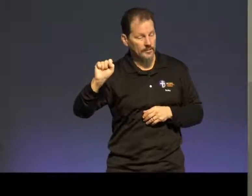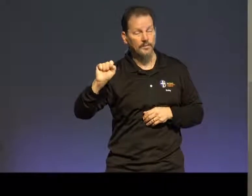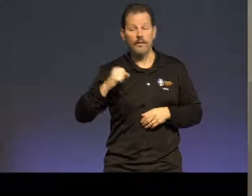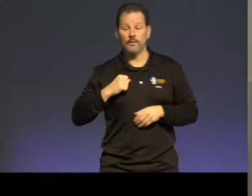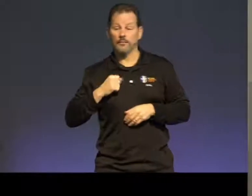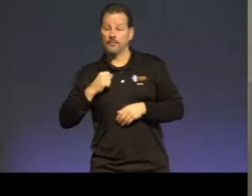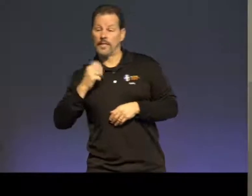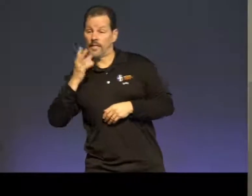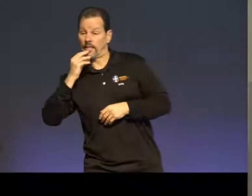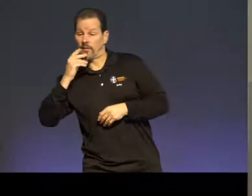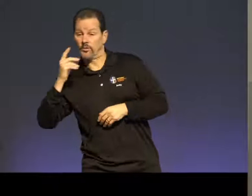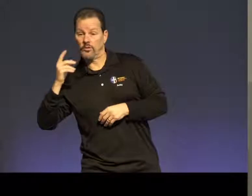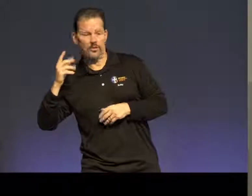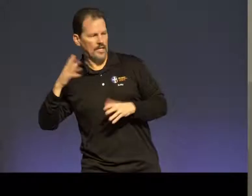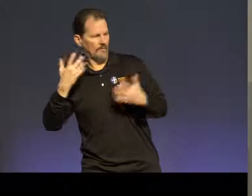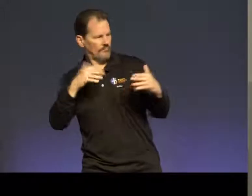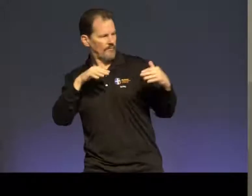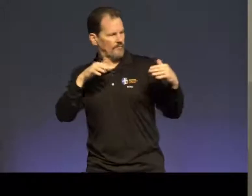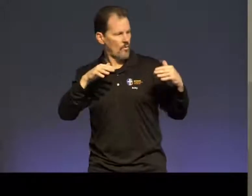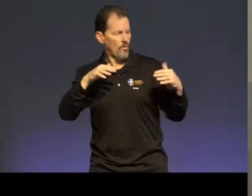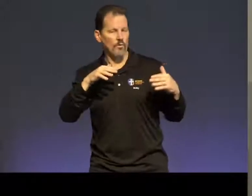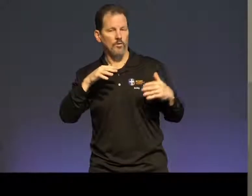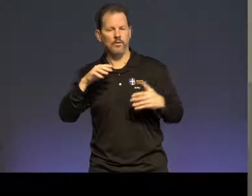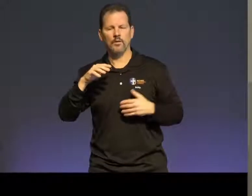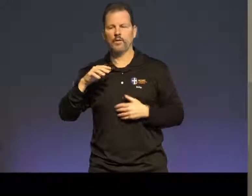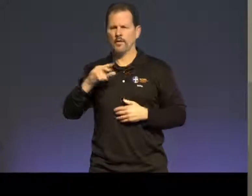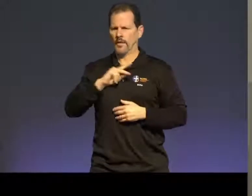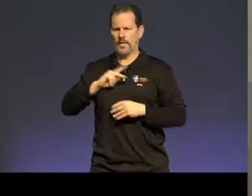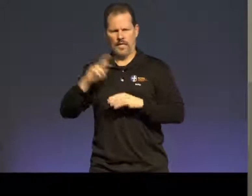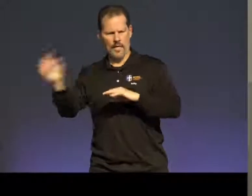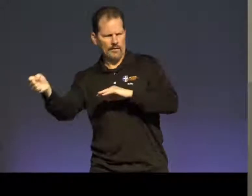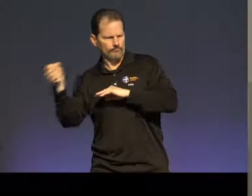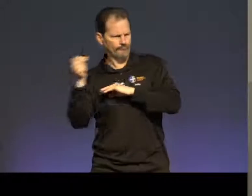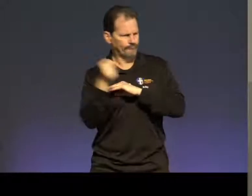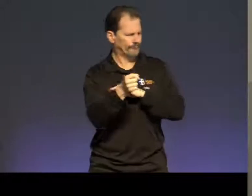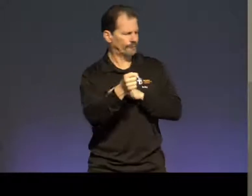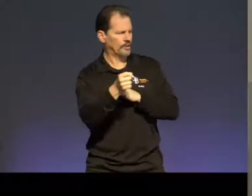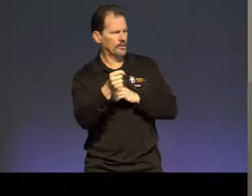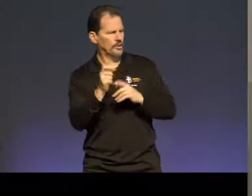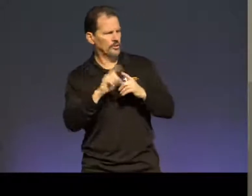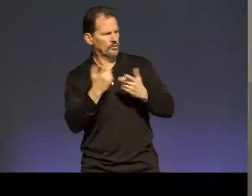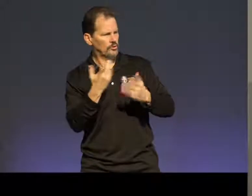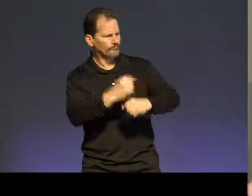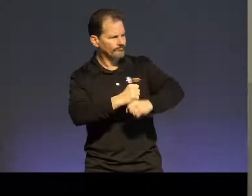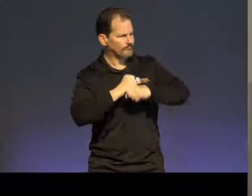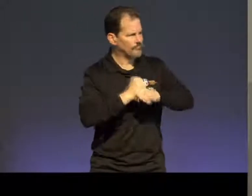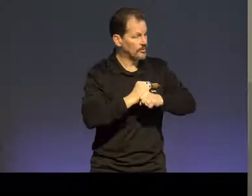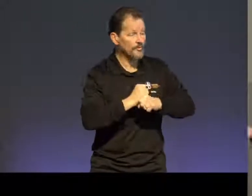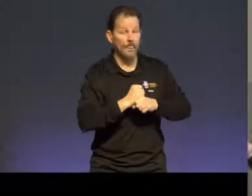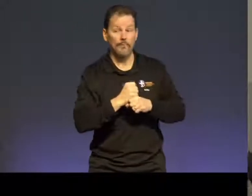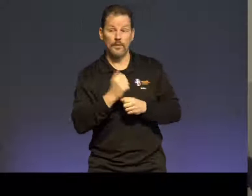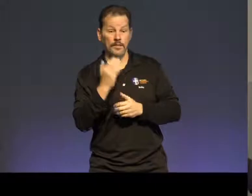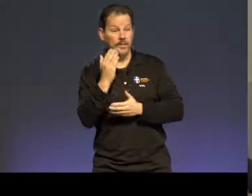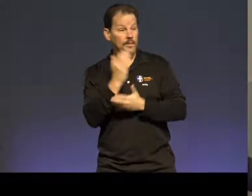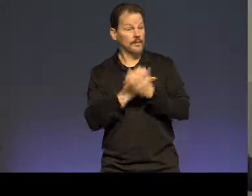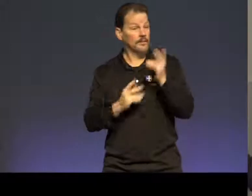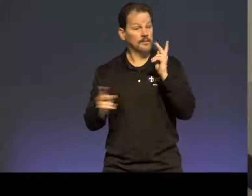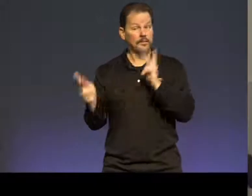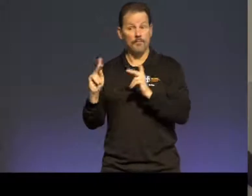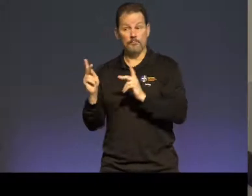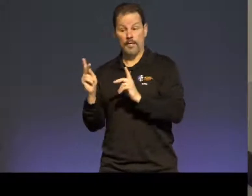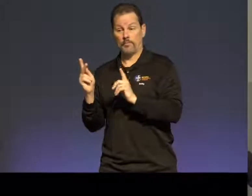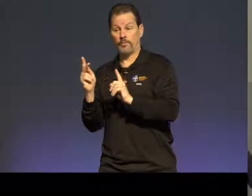was successful at saving the people from their enemies, some of the people that had stood with Saul said, let's go get the people who were the